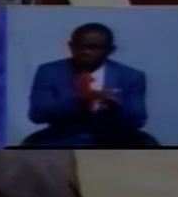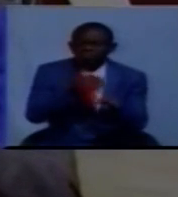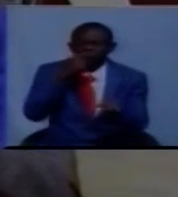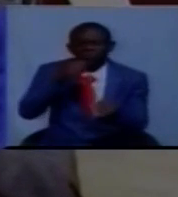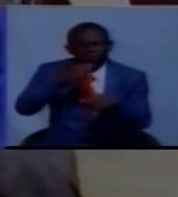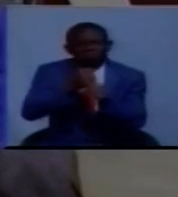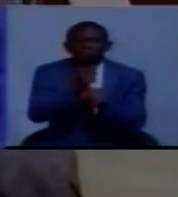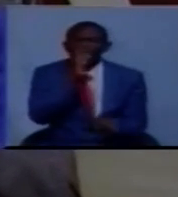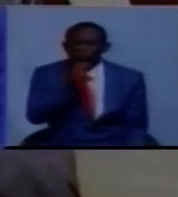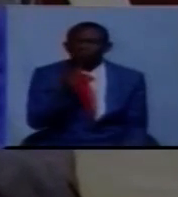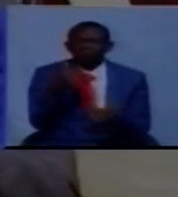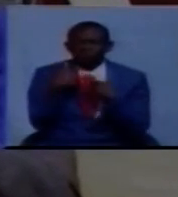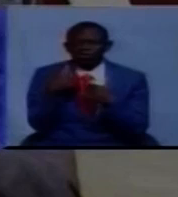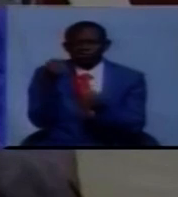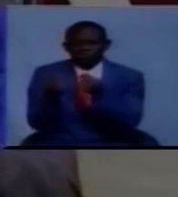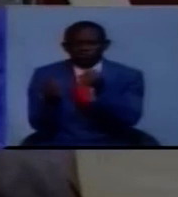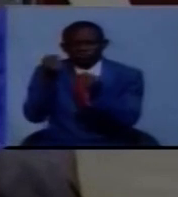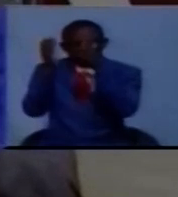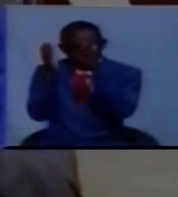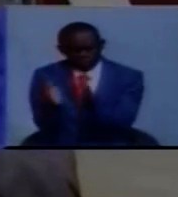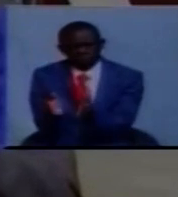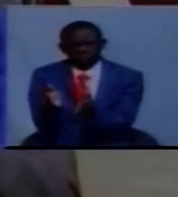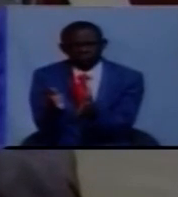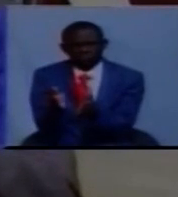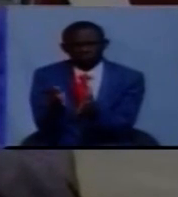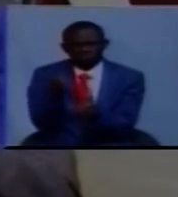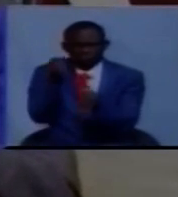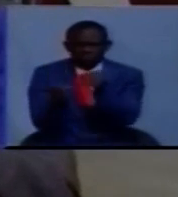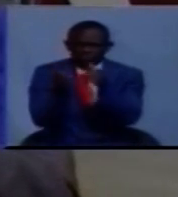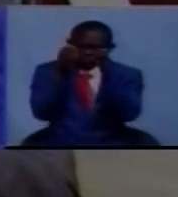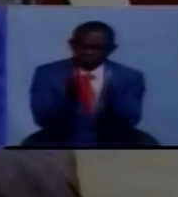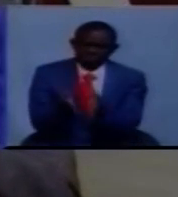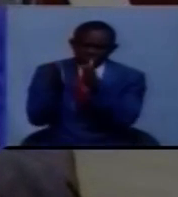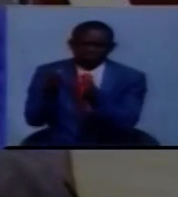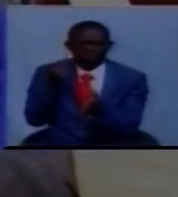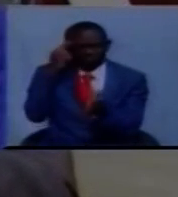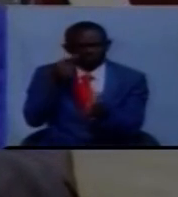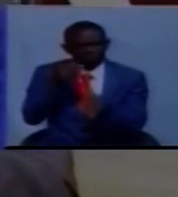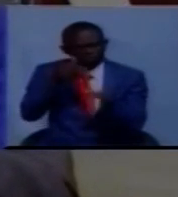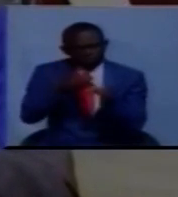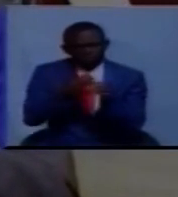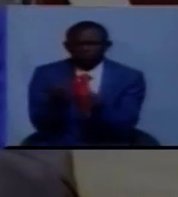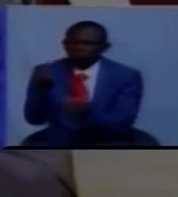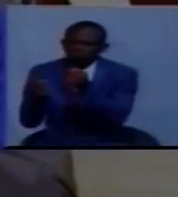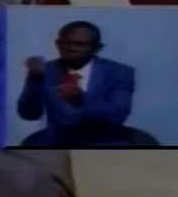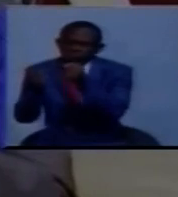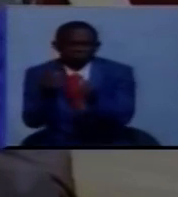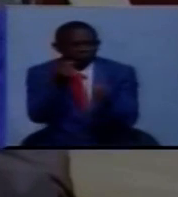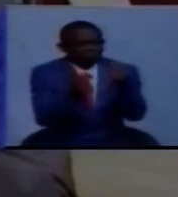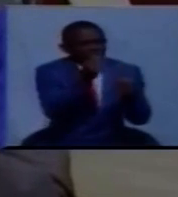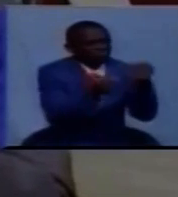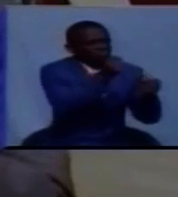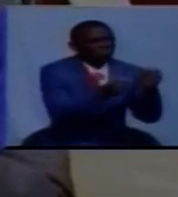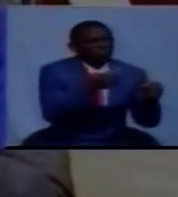tanker, but to have a responsible, but to some extent to make sure that the person who is driving that dangerous, that